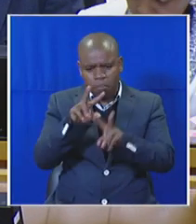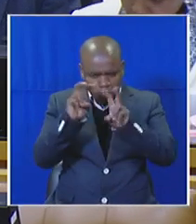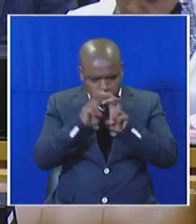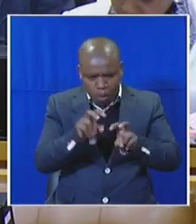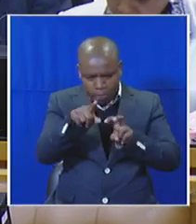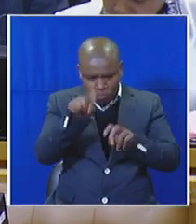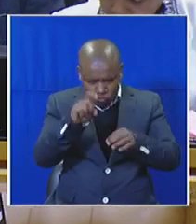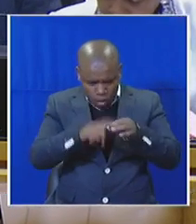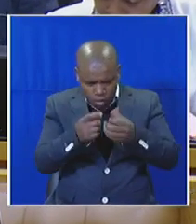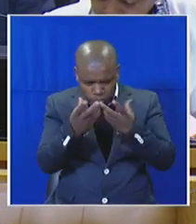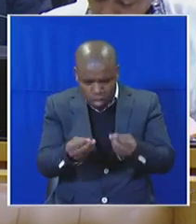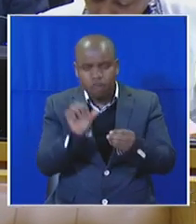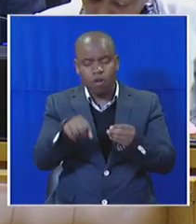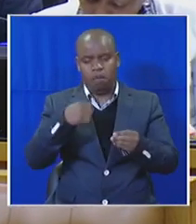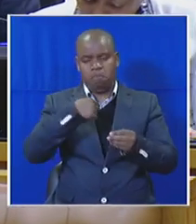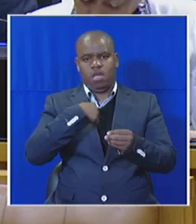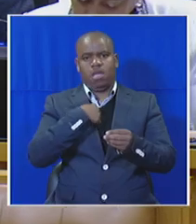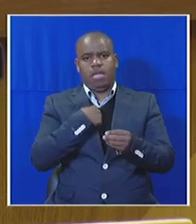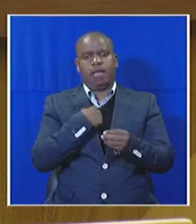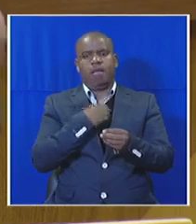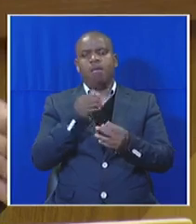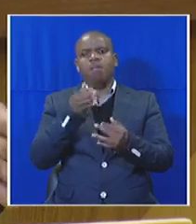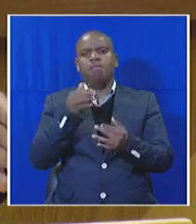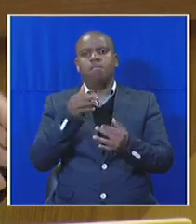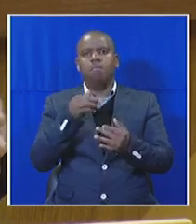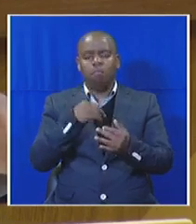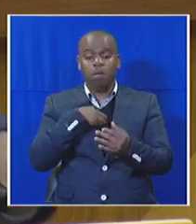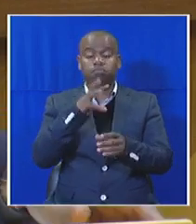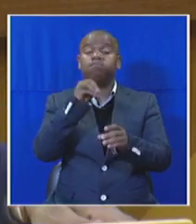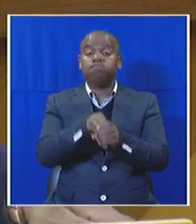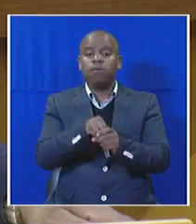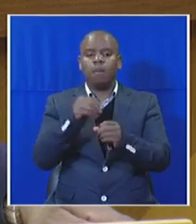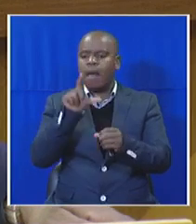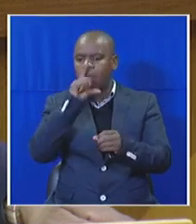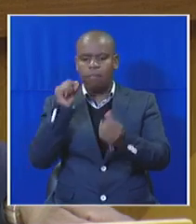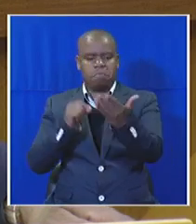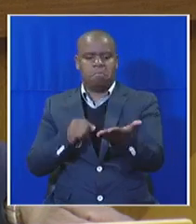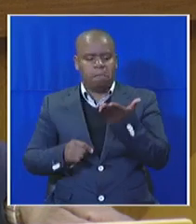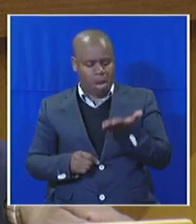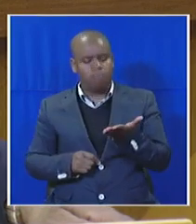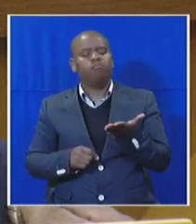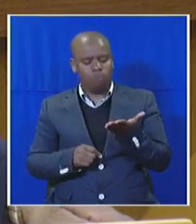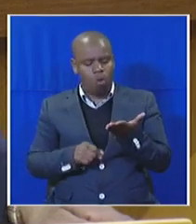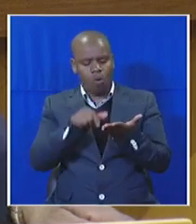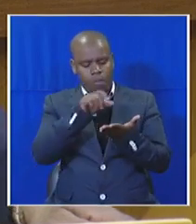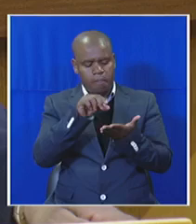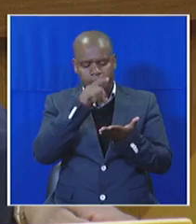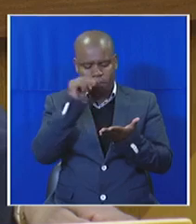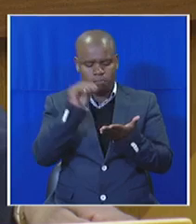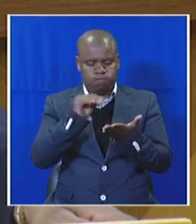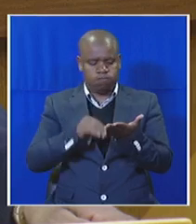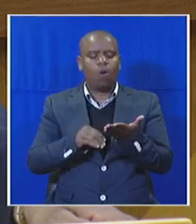ngabamba iqhaza mase kuthiwe nanka amagama. Bathi abanye nango obonakale namakhono amahle ehamba